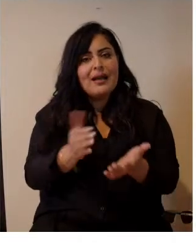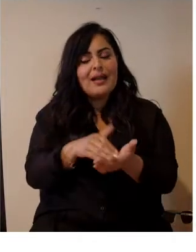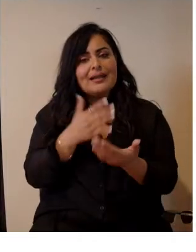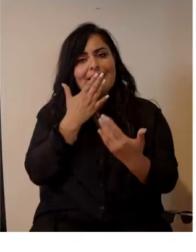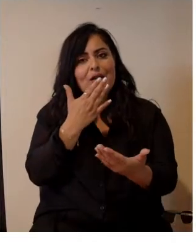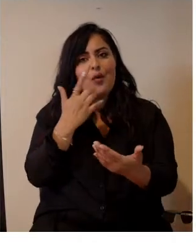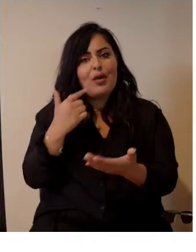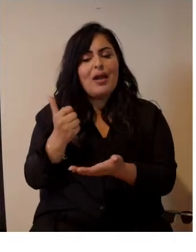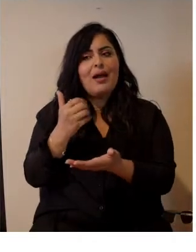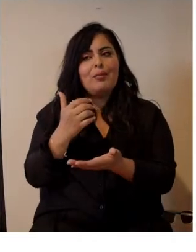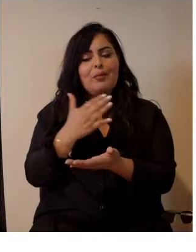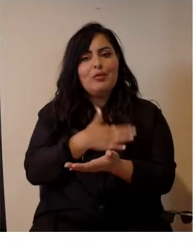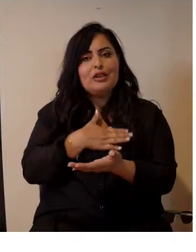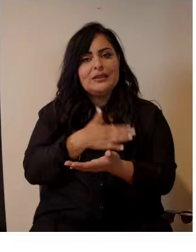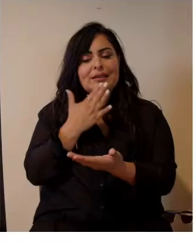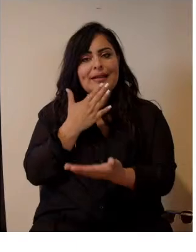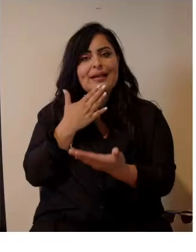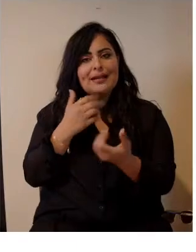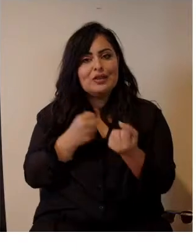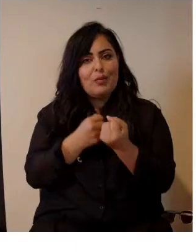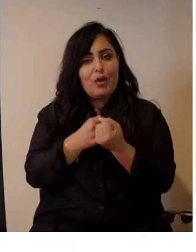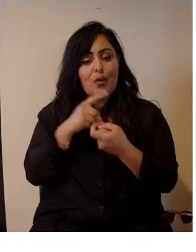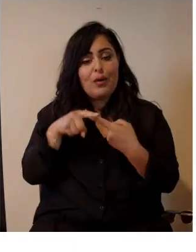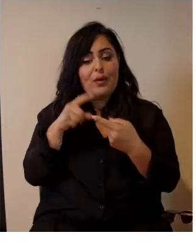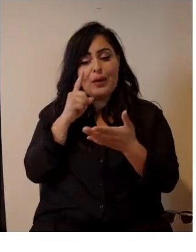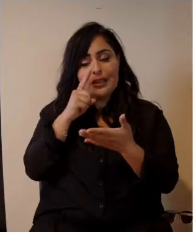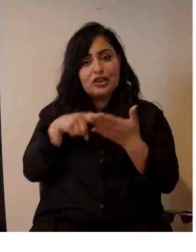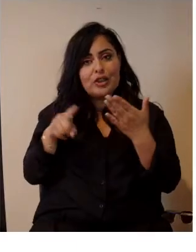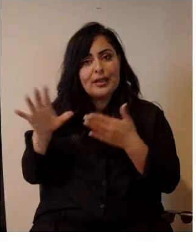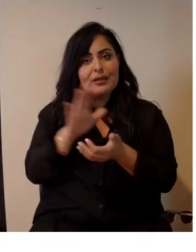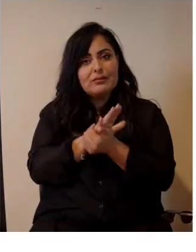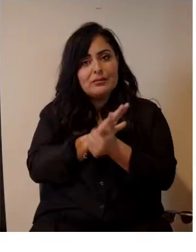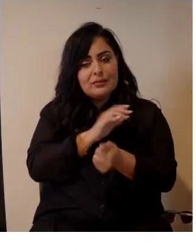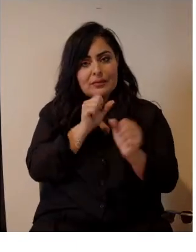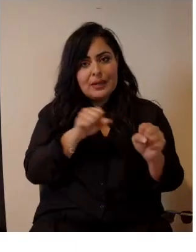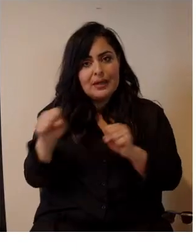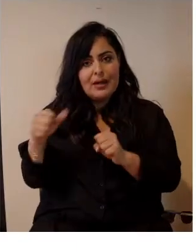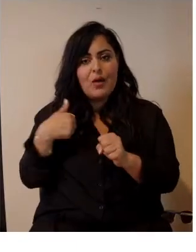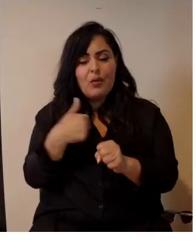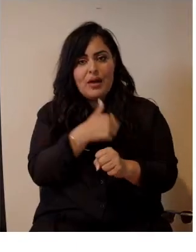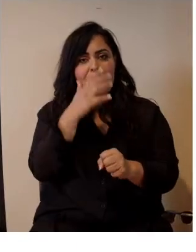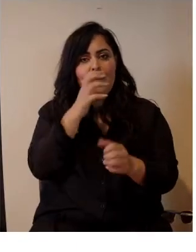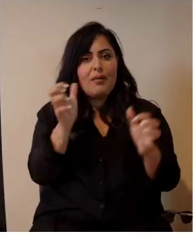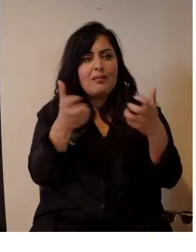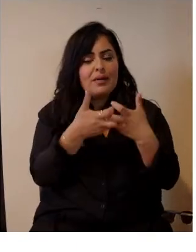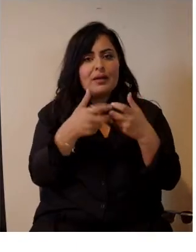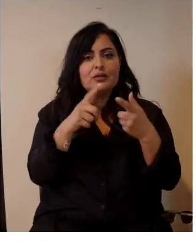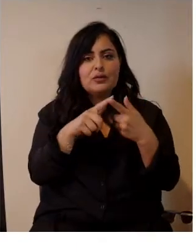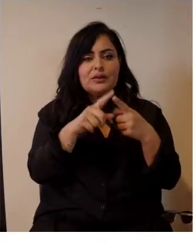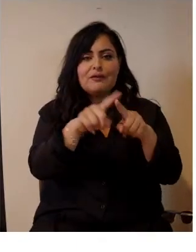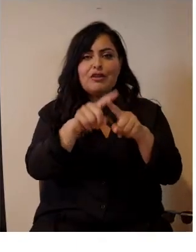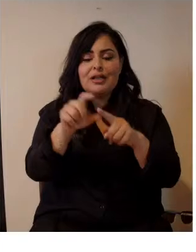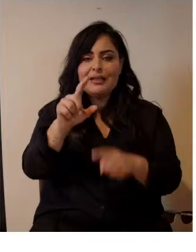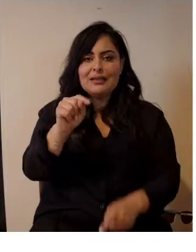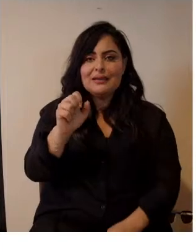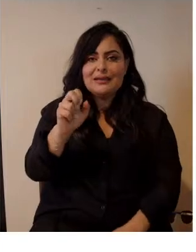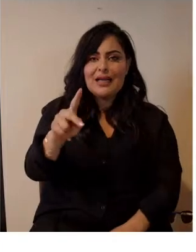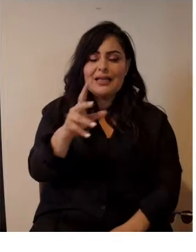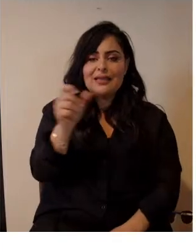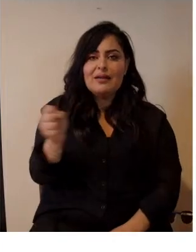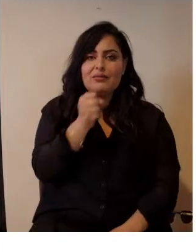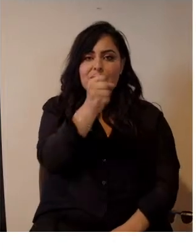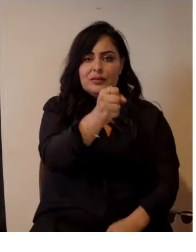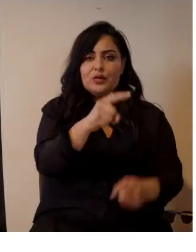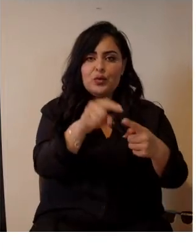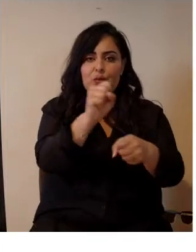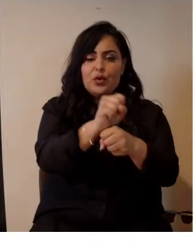support. Second, once we find out the skills and abilities of those resources, we'll find tasks that are appropriate and put them to work where applicable within